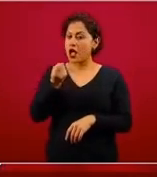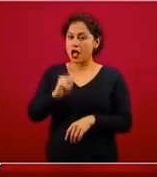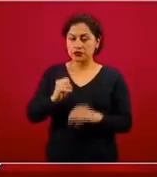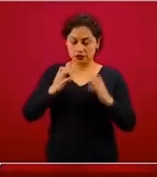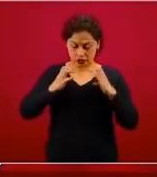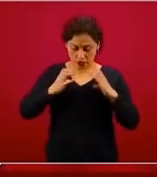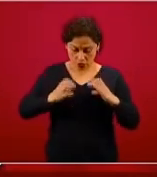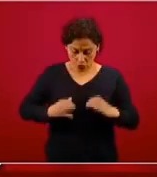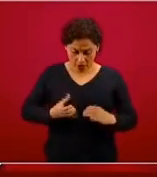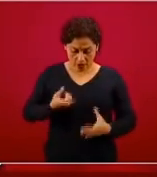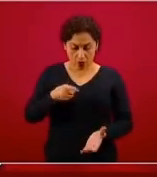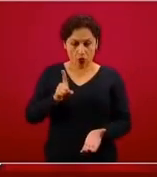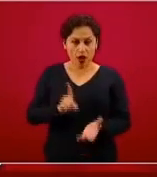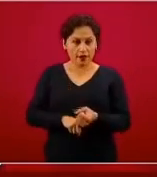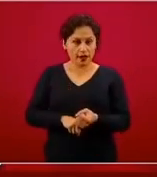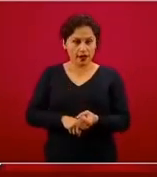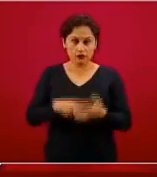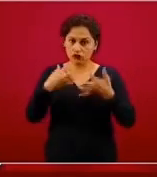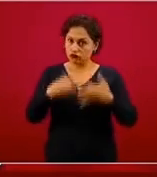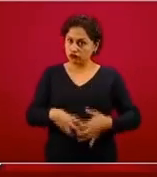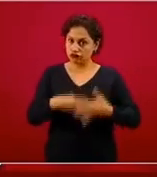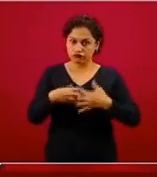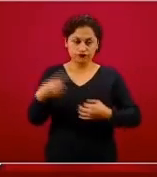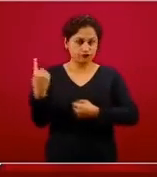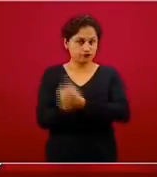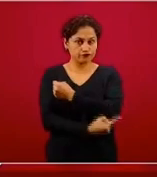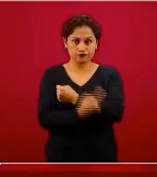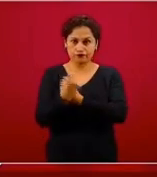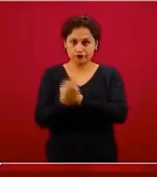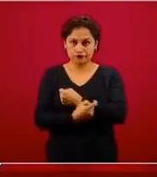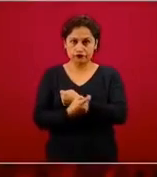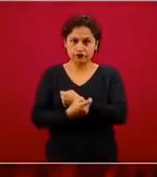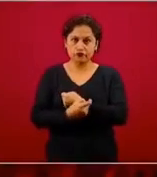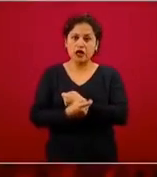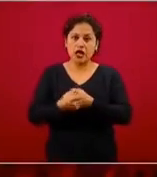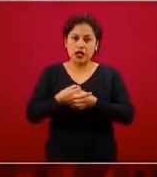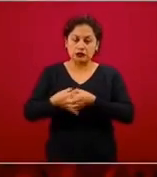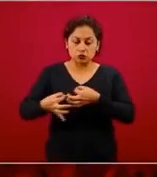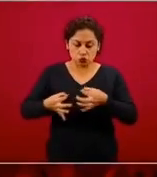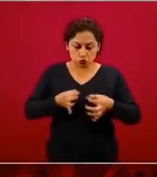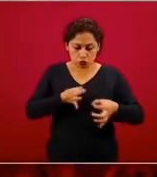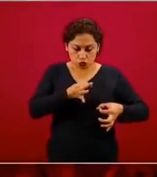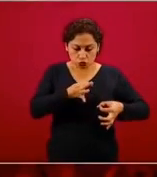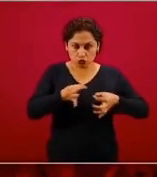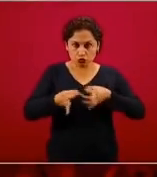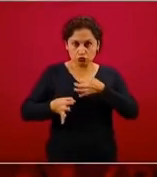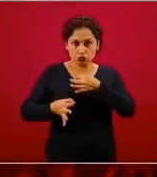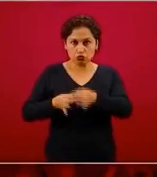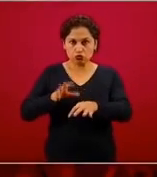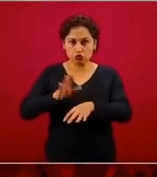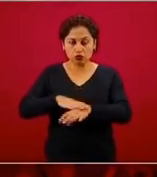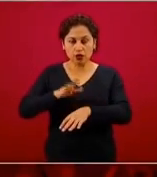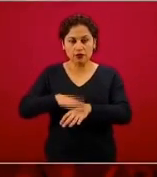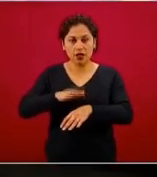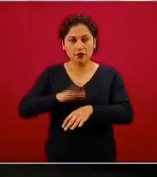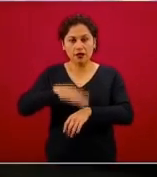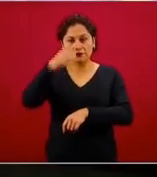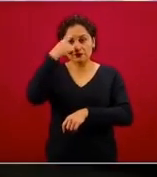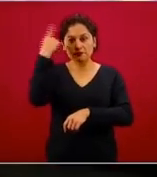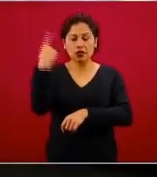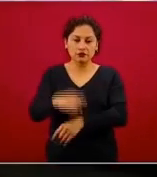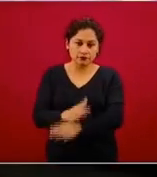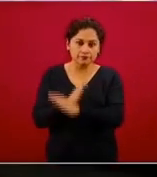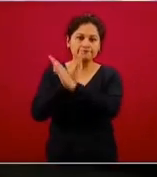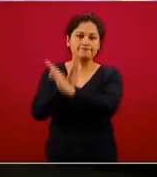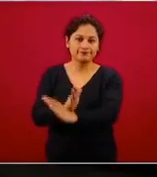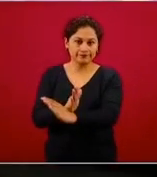moléculas. Las más reduce conocidas son molecules, the las ones that best inmunoglobulinas, los known, or the anticuerpos, y esos son immune parte globulin de lo que le